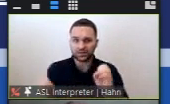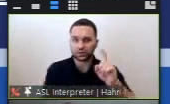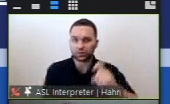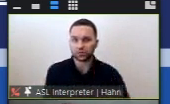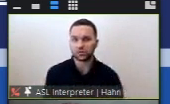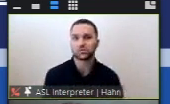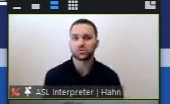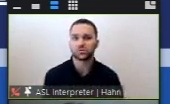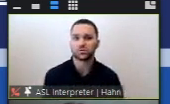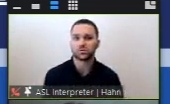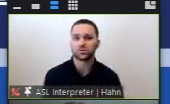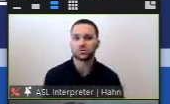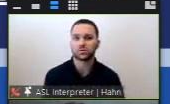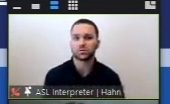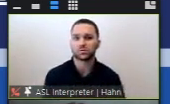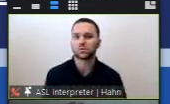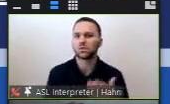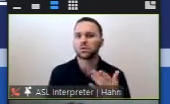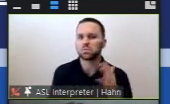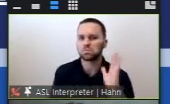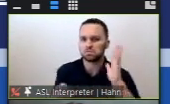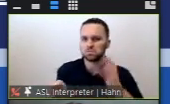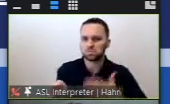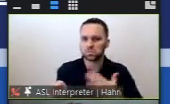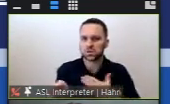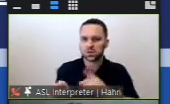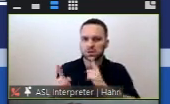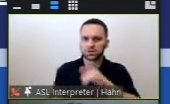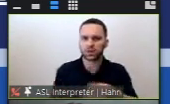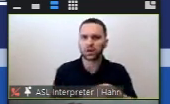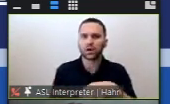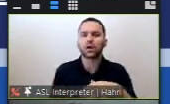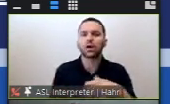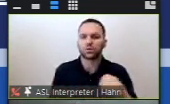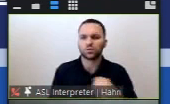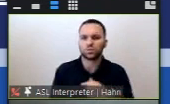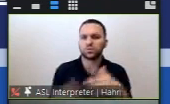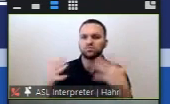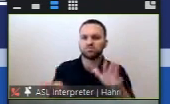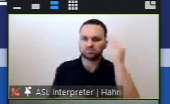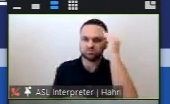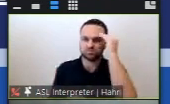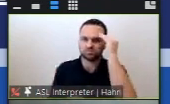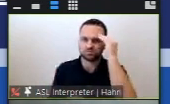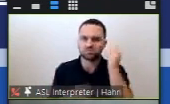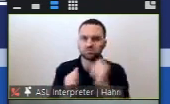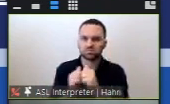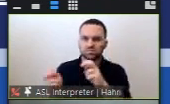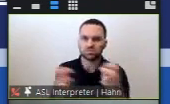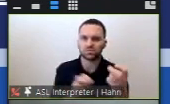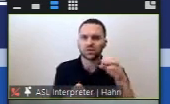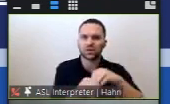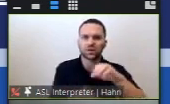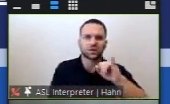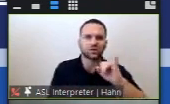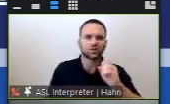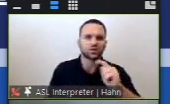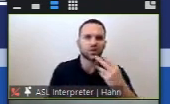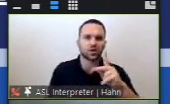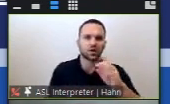Yeah, I can take that. Thanks, John. We were aware of the issue in Jeffco, and I think there have been a handful of